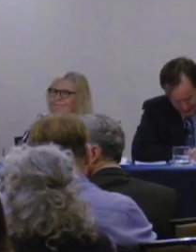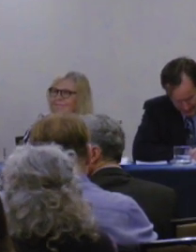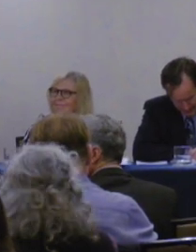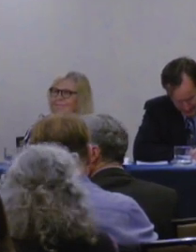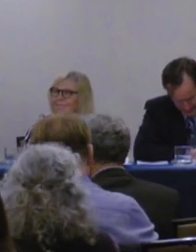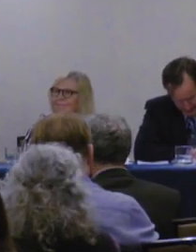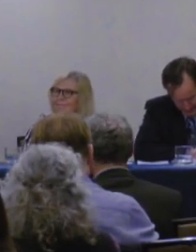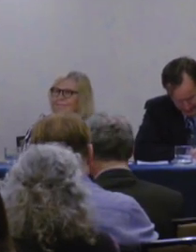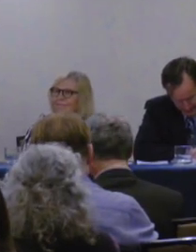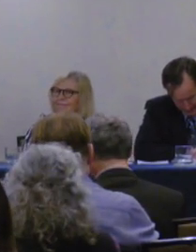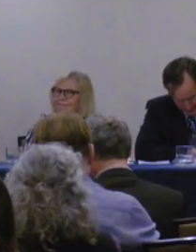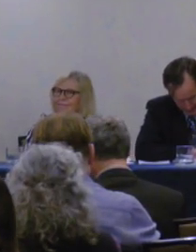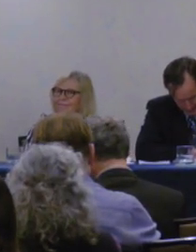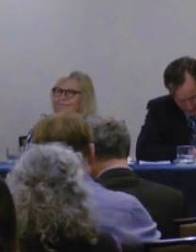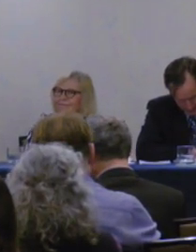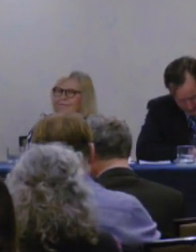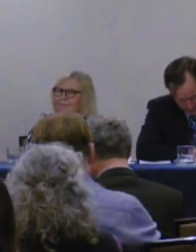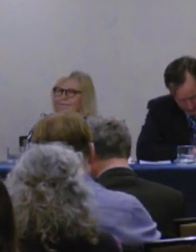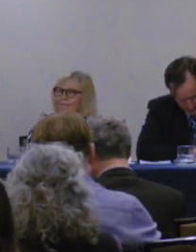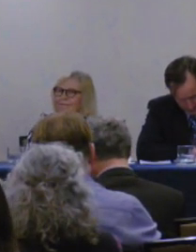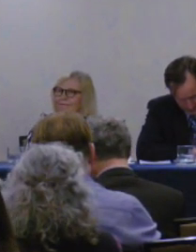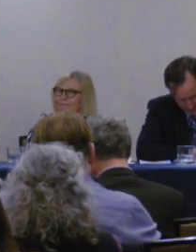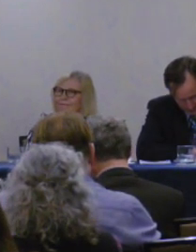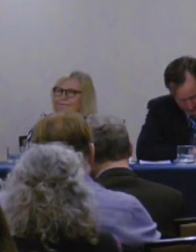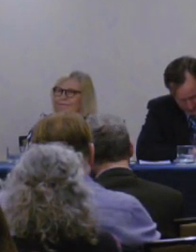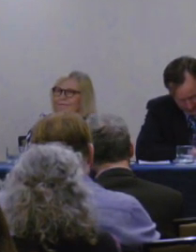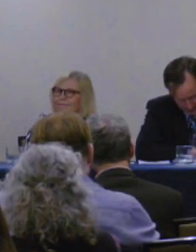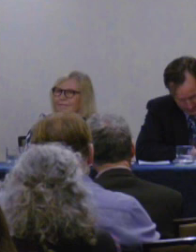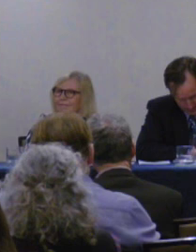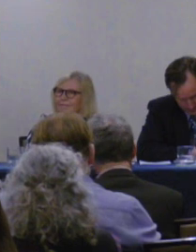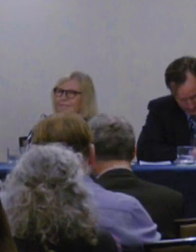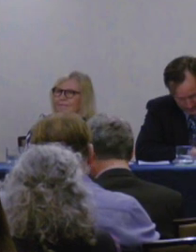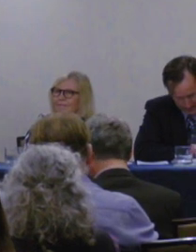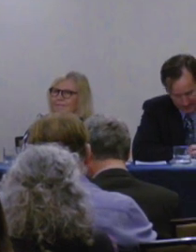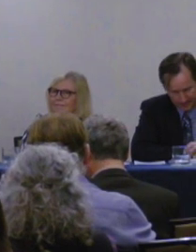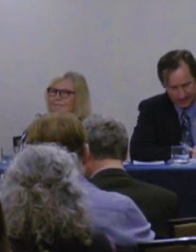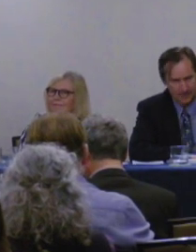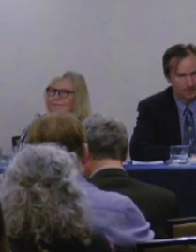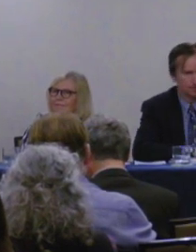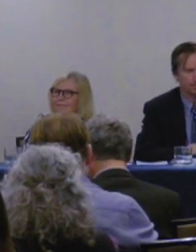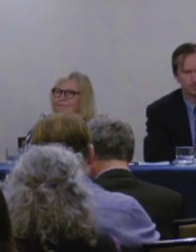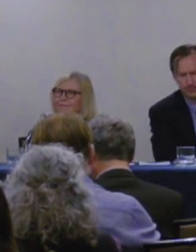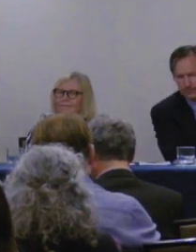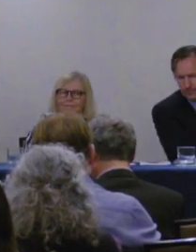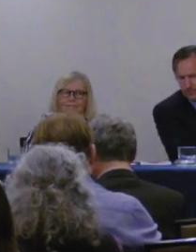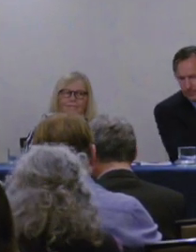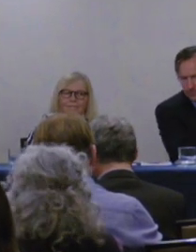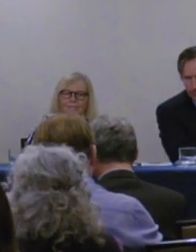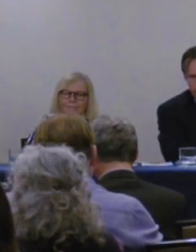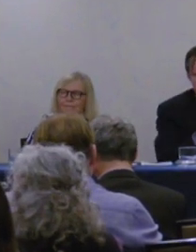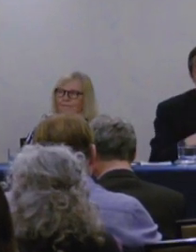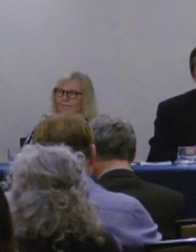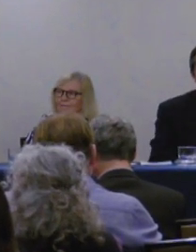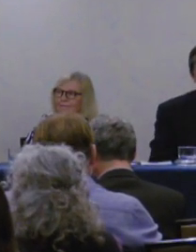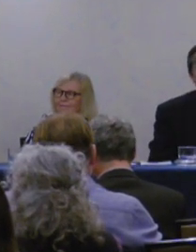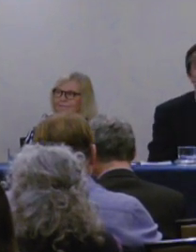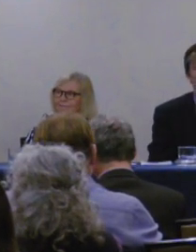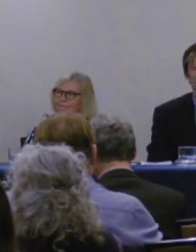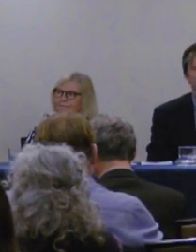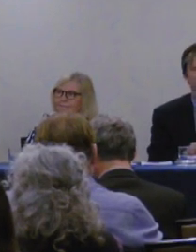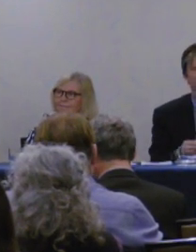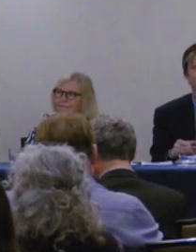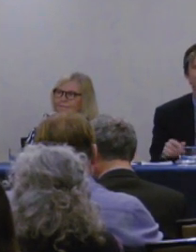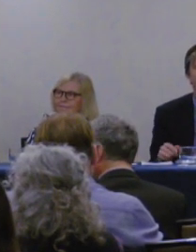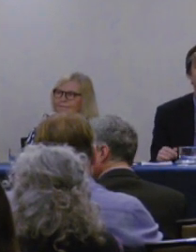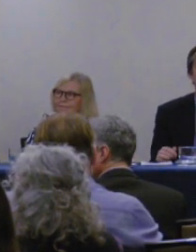Maybe we'll have two more, and then I encourage the rest of you to ask questions during the networking afterwards. Great. Good morning, and thank you. My